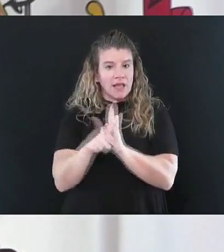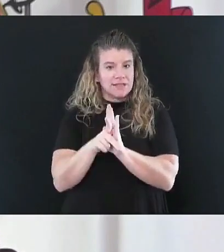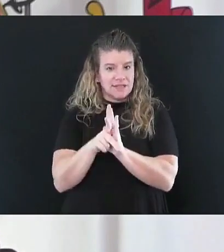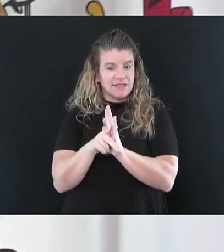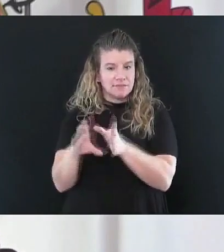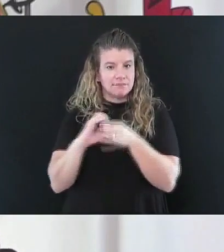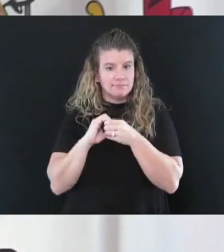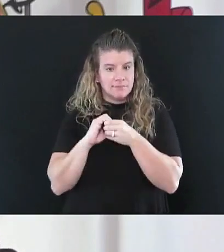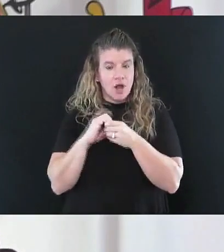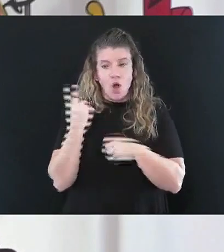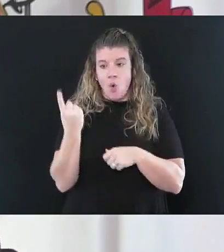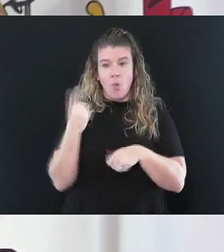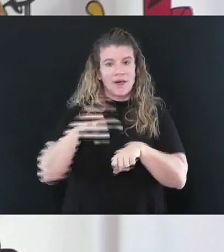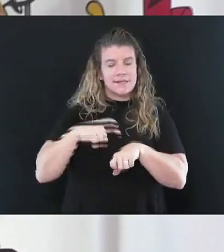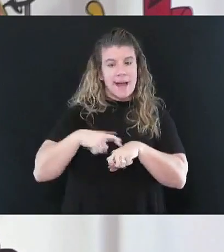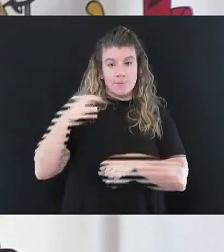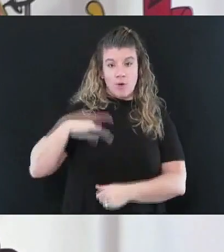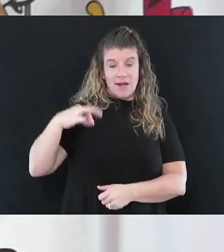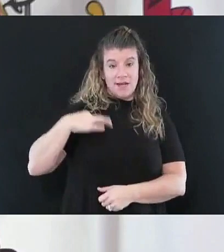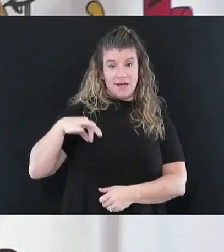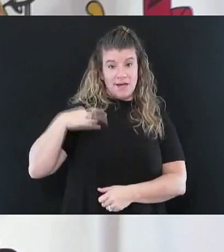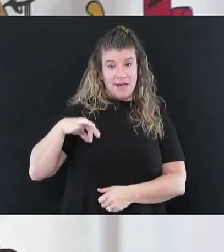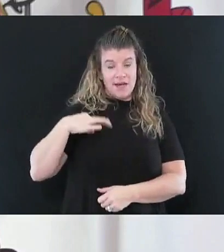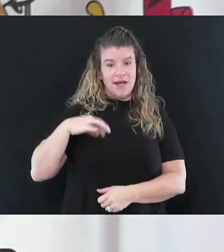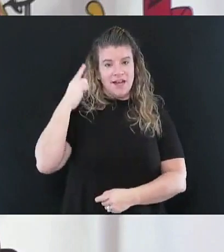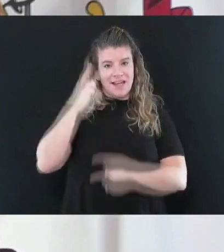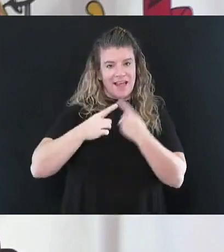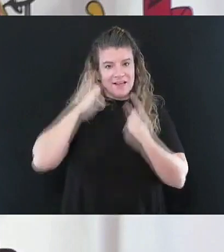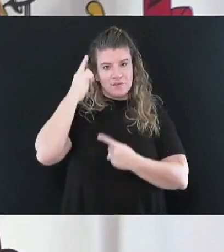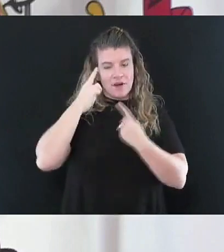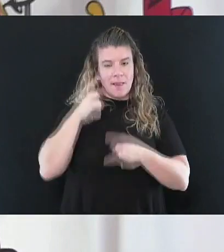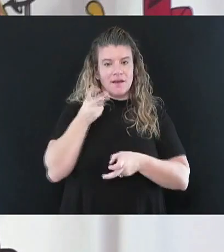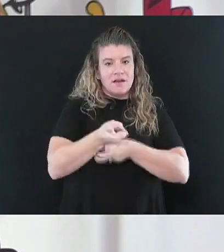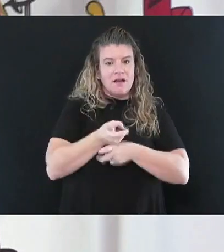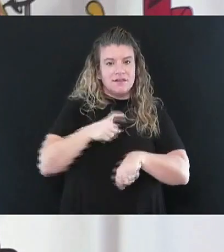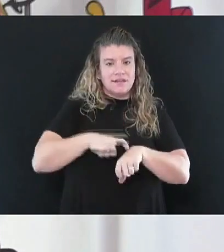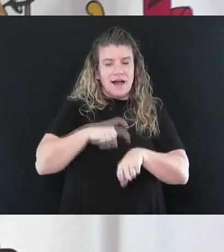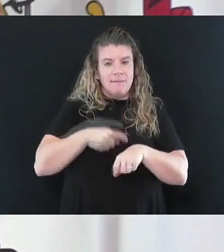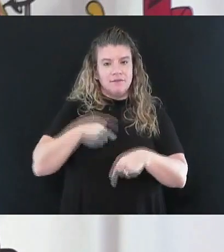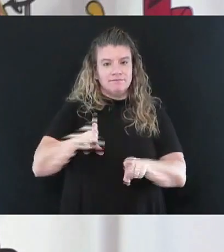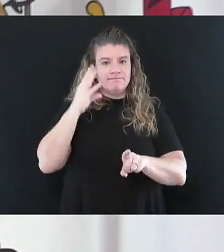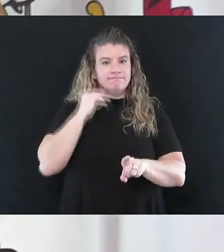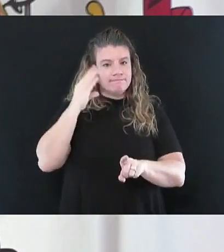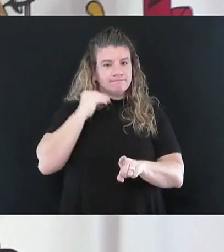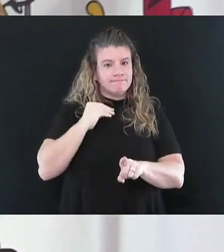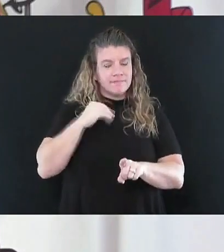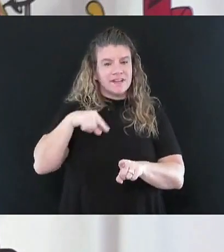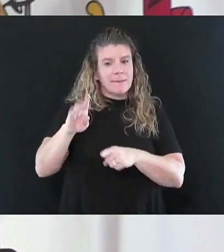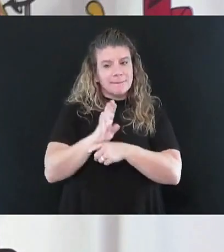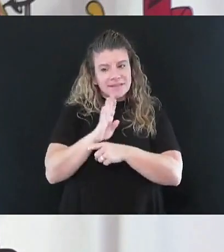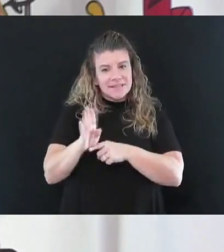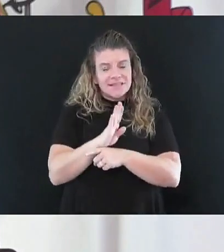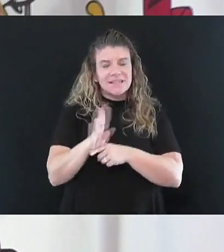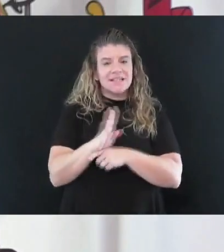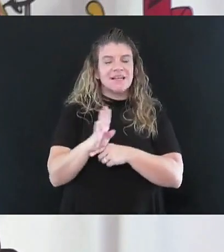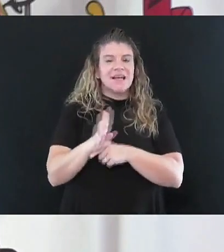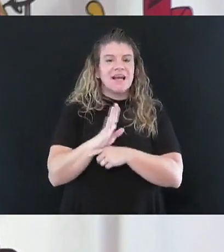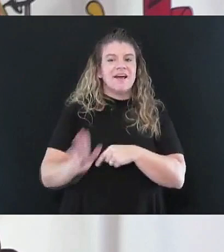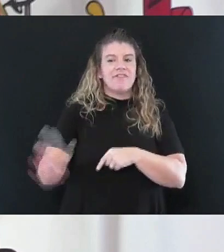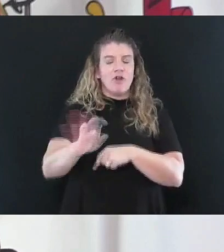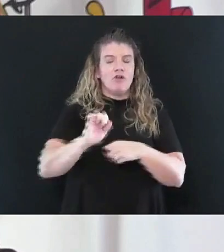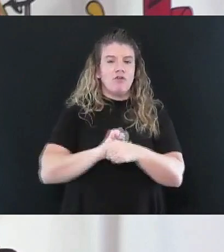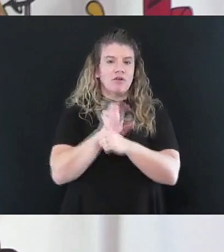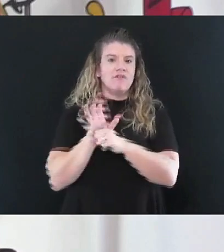a one-time credit in consideration of the difficulties experienced by West Virginia businesses as a result of the